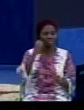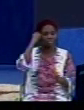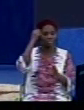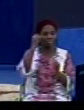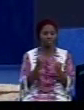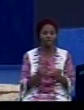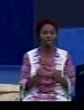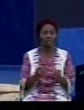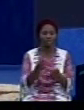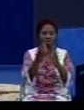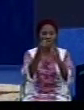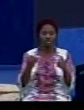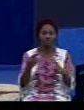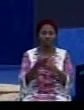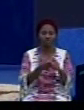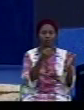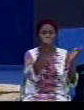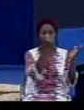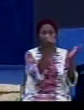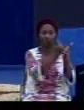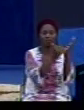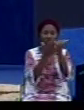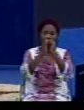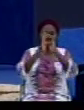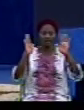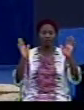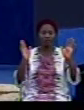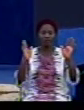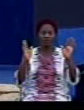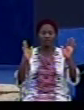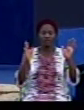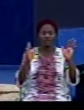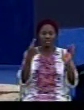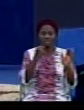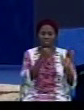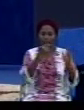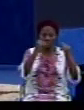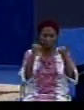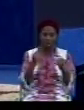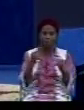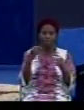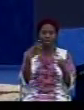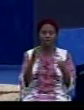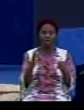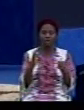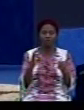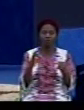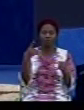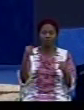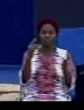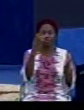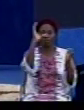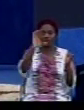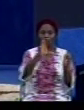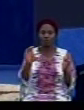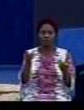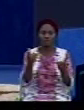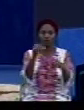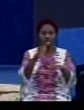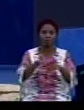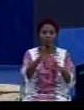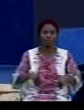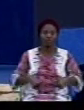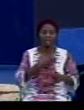from Calvary, the power of the cross, come upon your life and change your life. Even